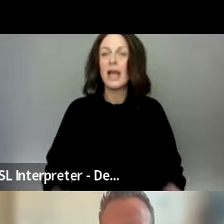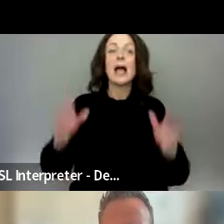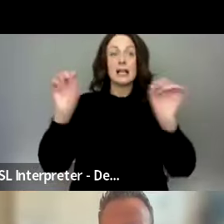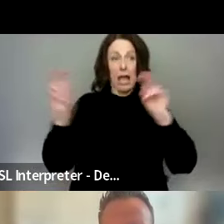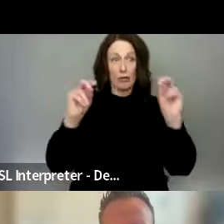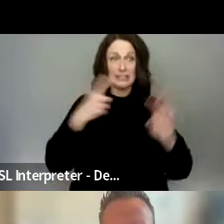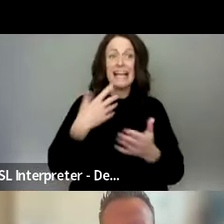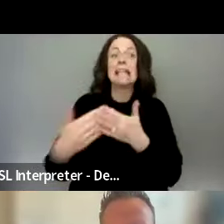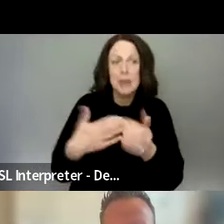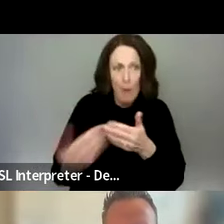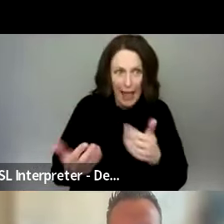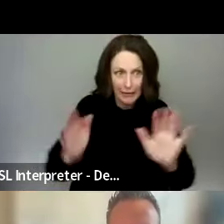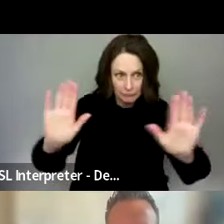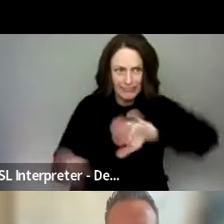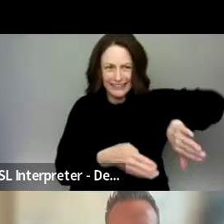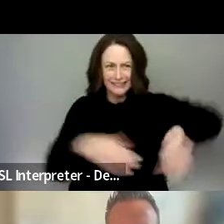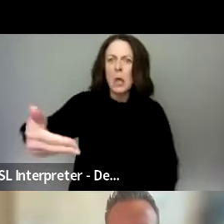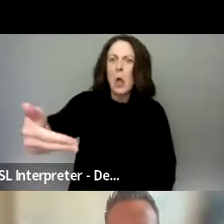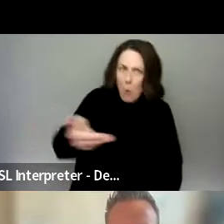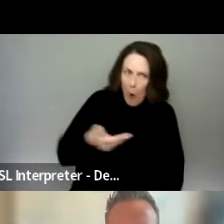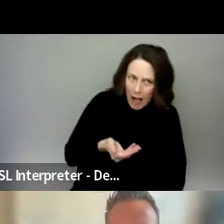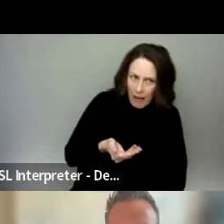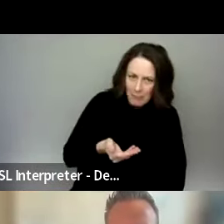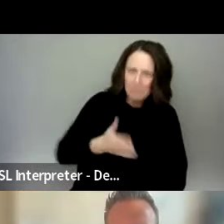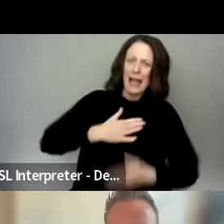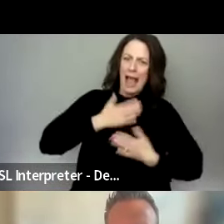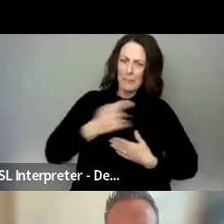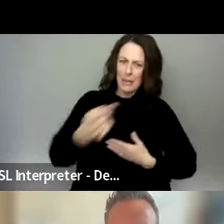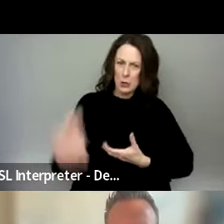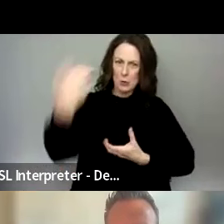Anyways, welcome. We're glad to have you. And